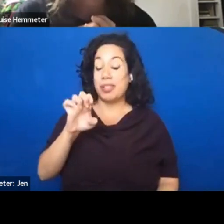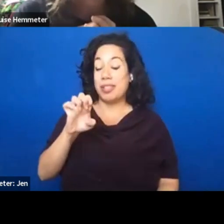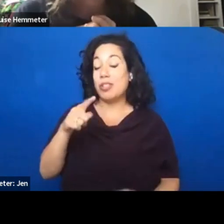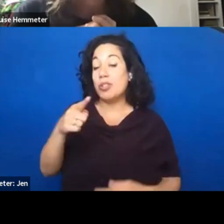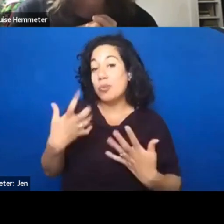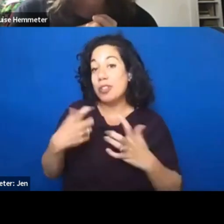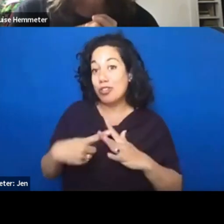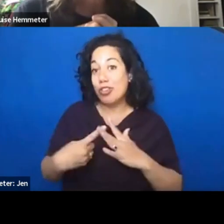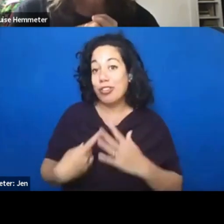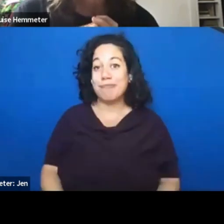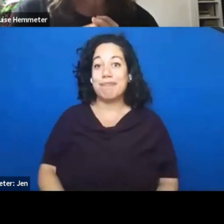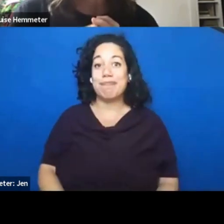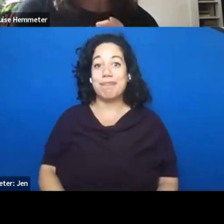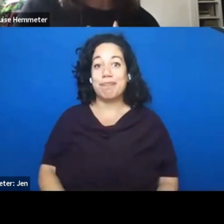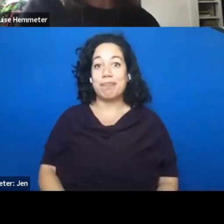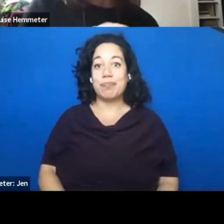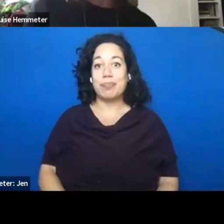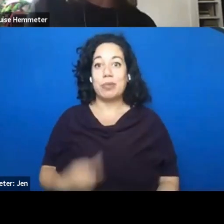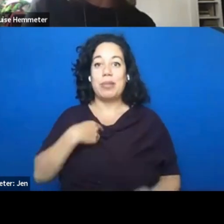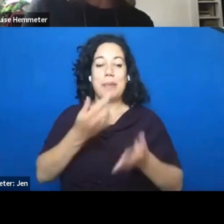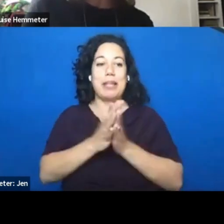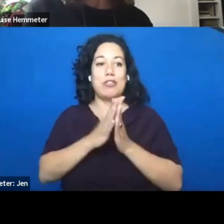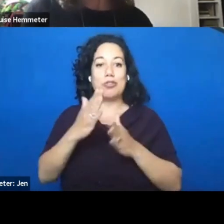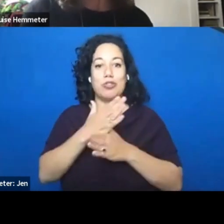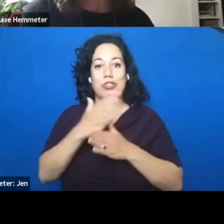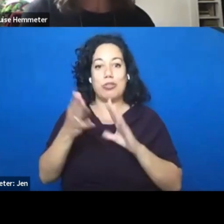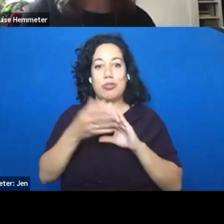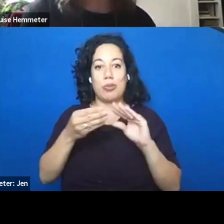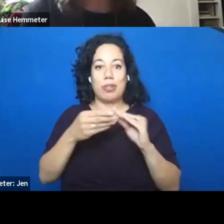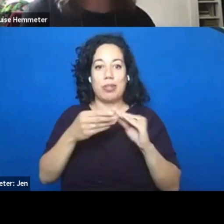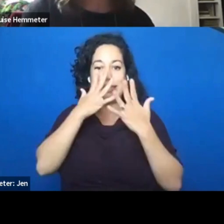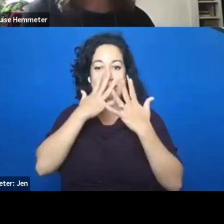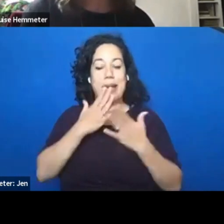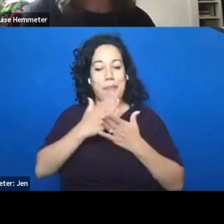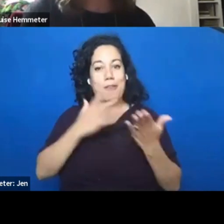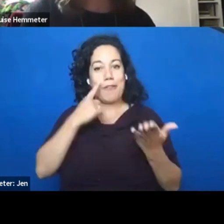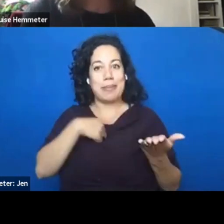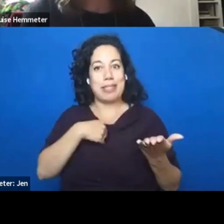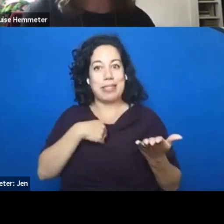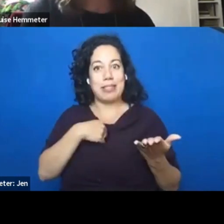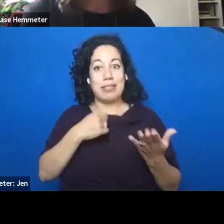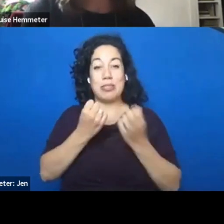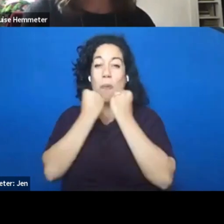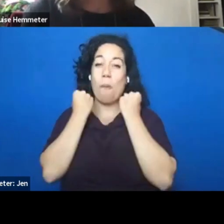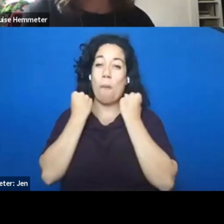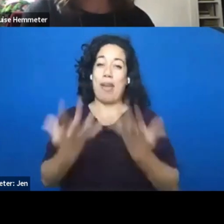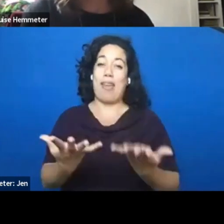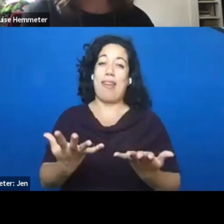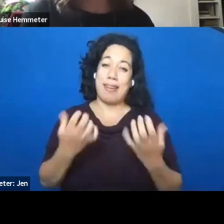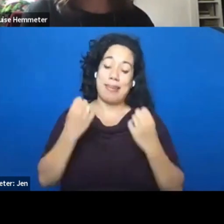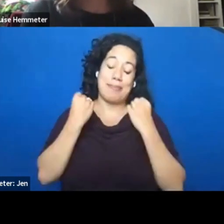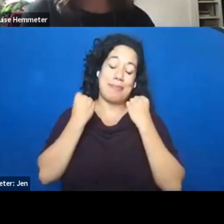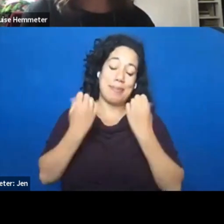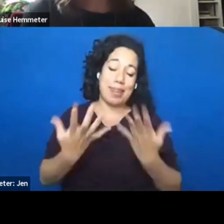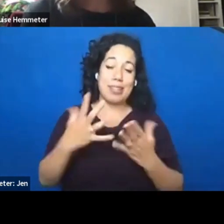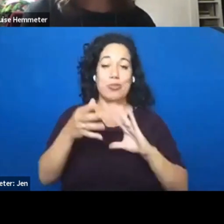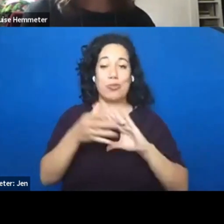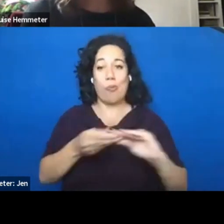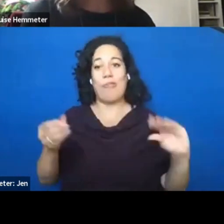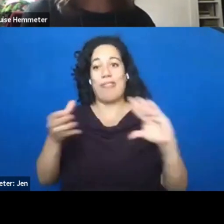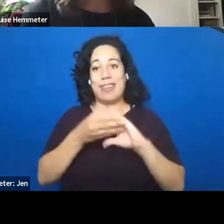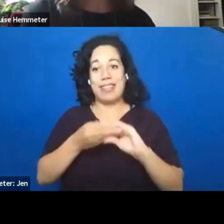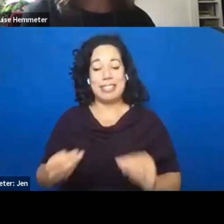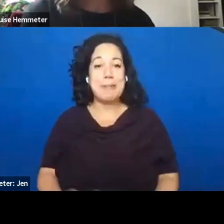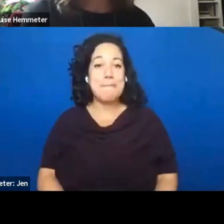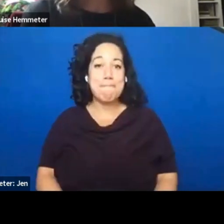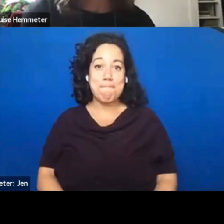When I'm asked to share a story, the saddest part about that for me is that there are so many stories to share.